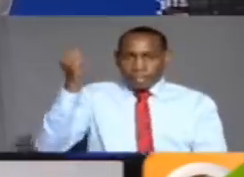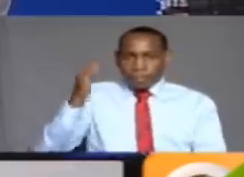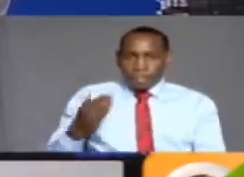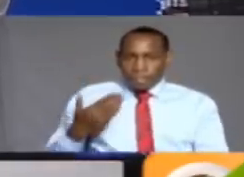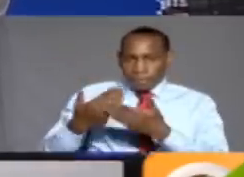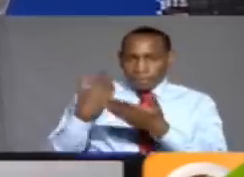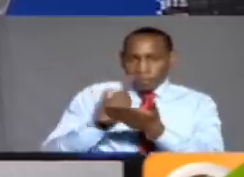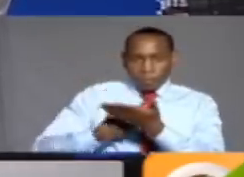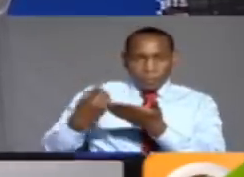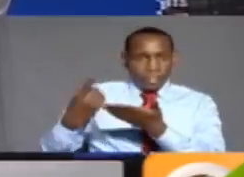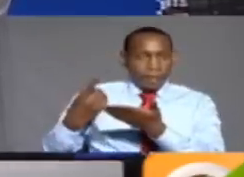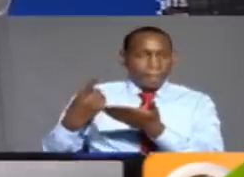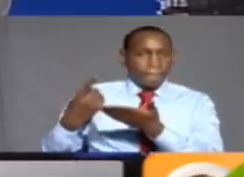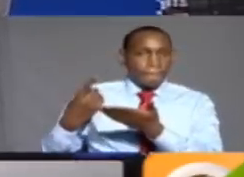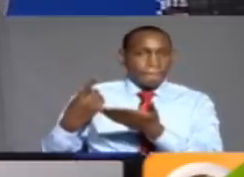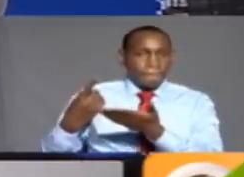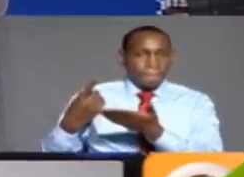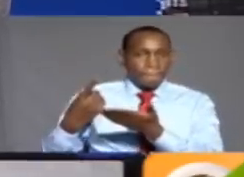week.